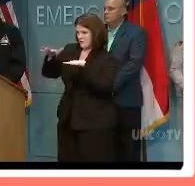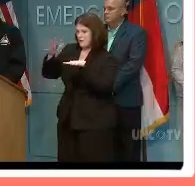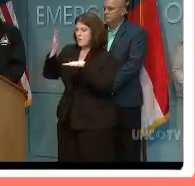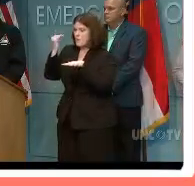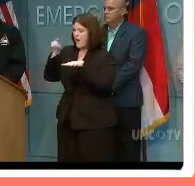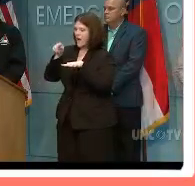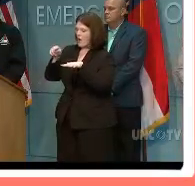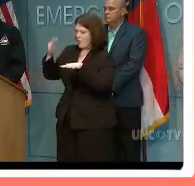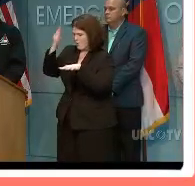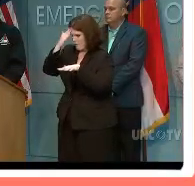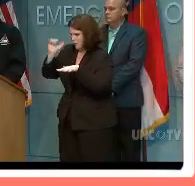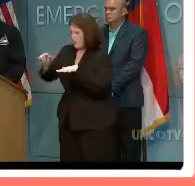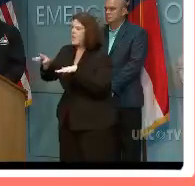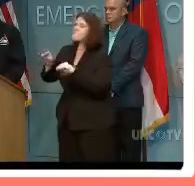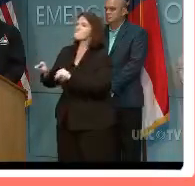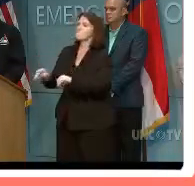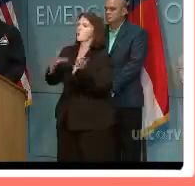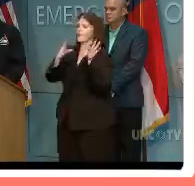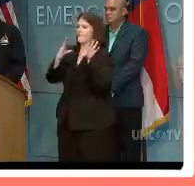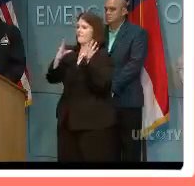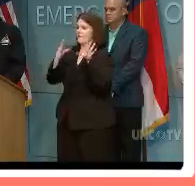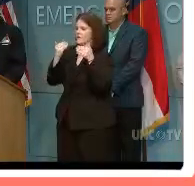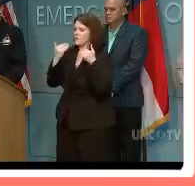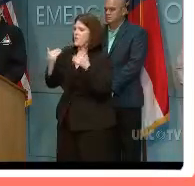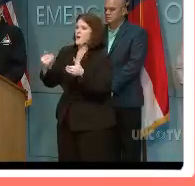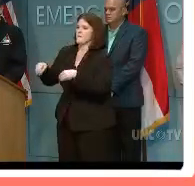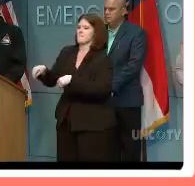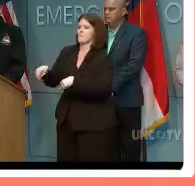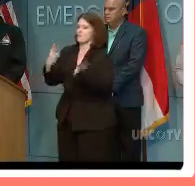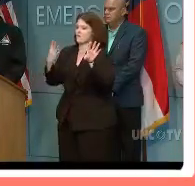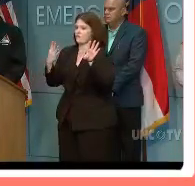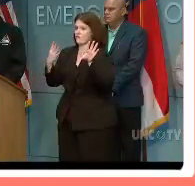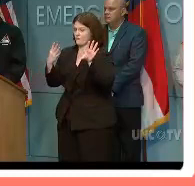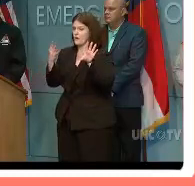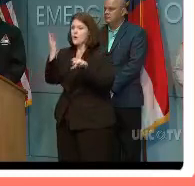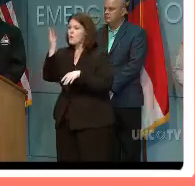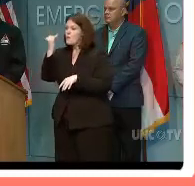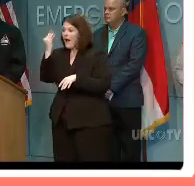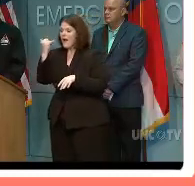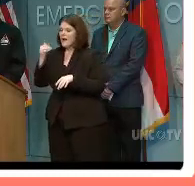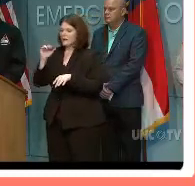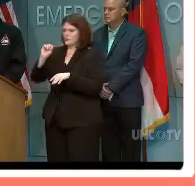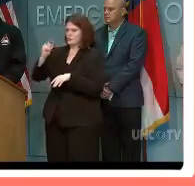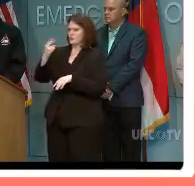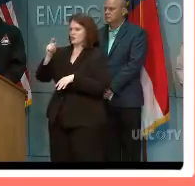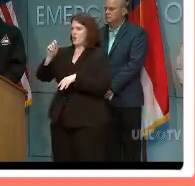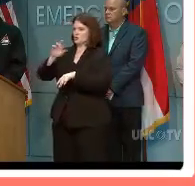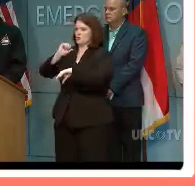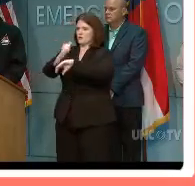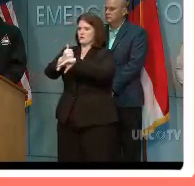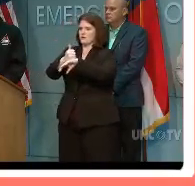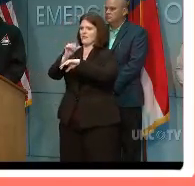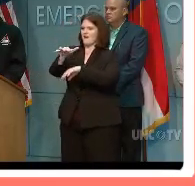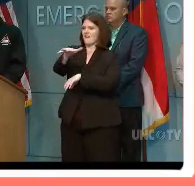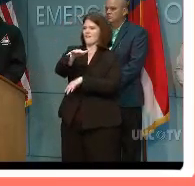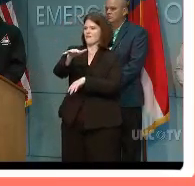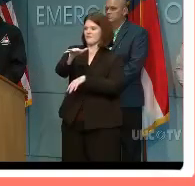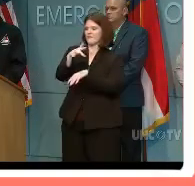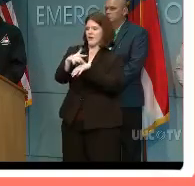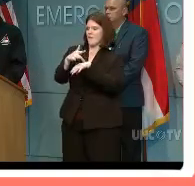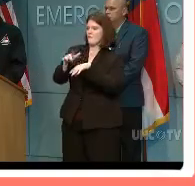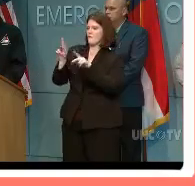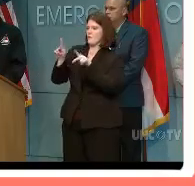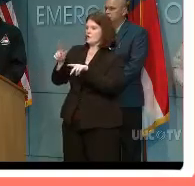tell people to move from those low-lying areas. And the idea is to have those shelters available to